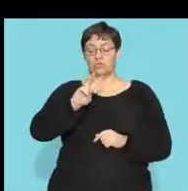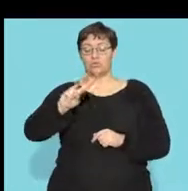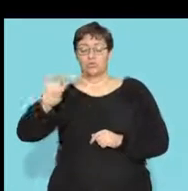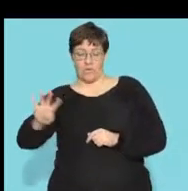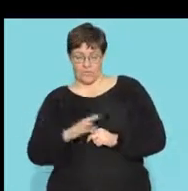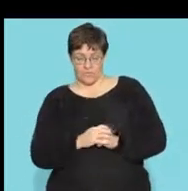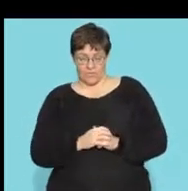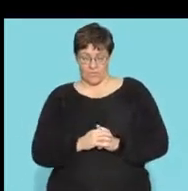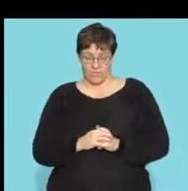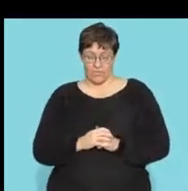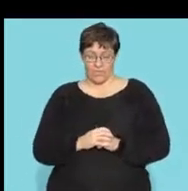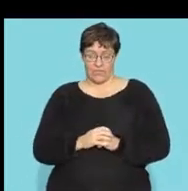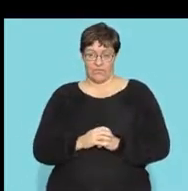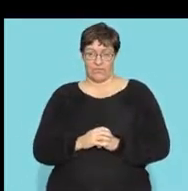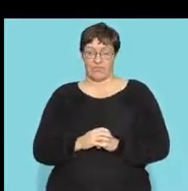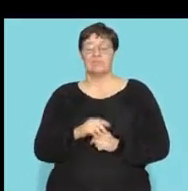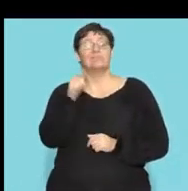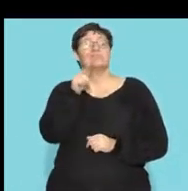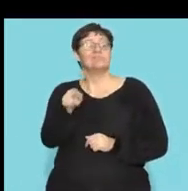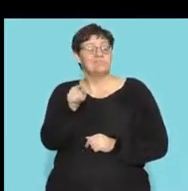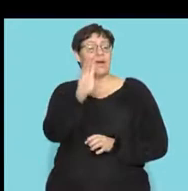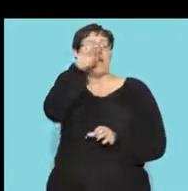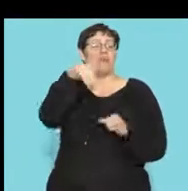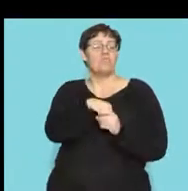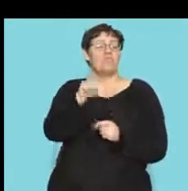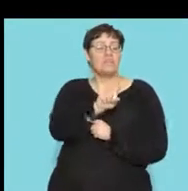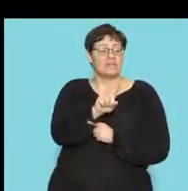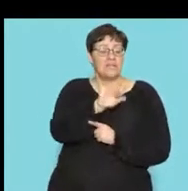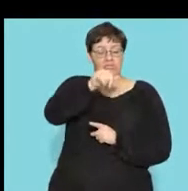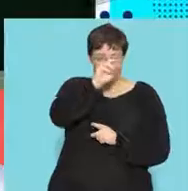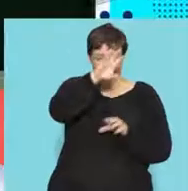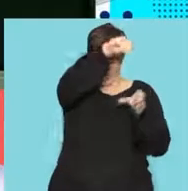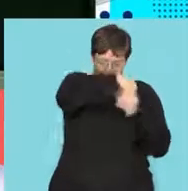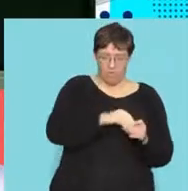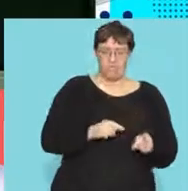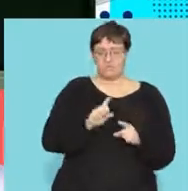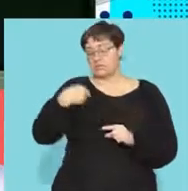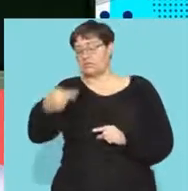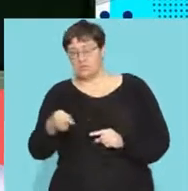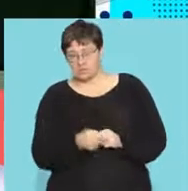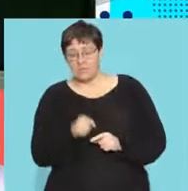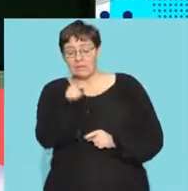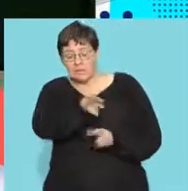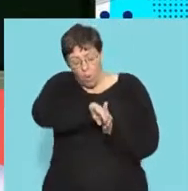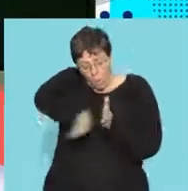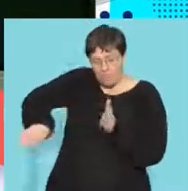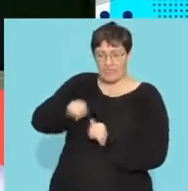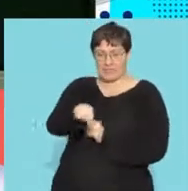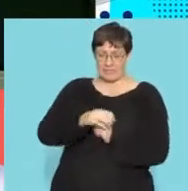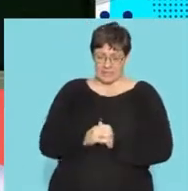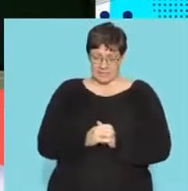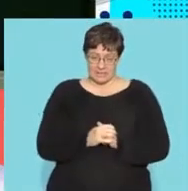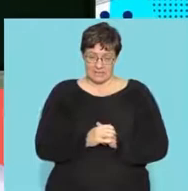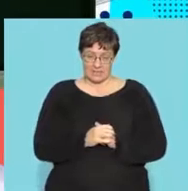126,224. Remember, that figure includes January, which I now need to remove,